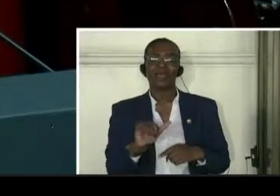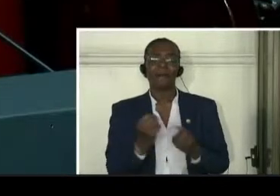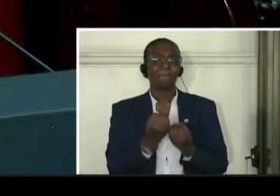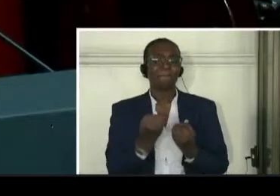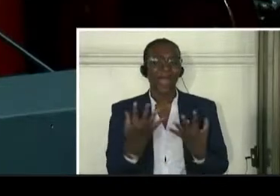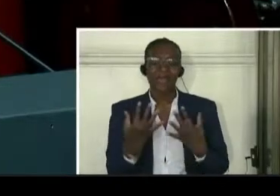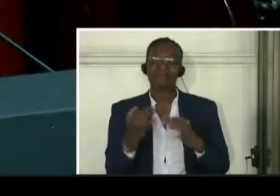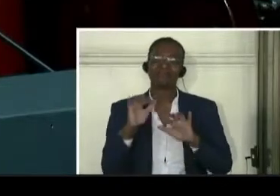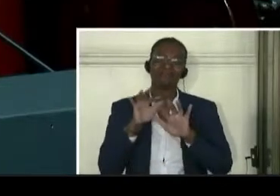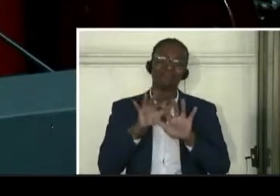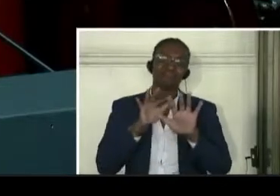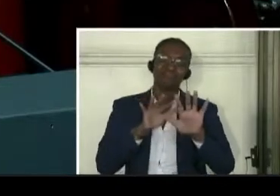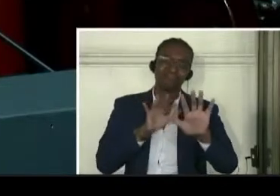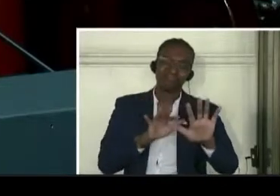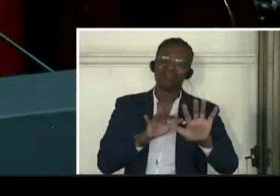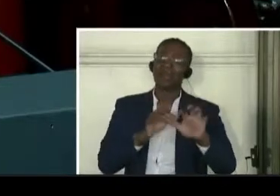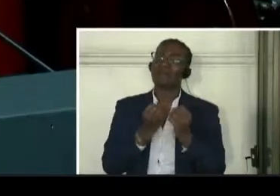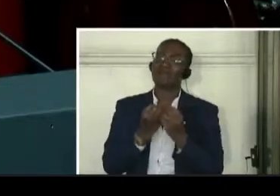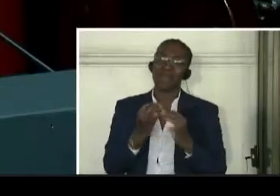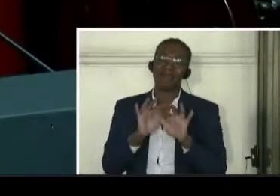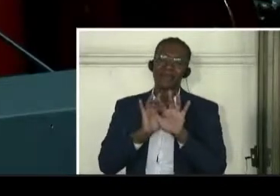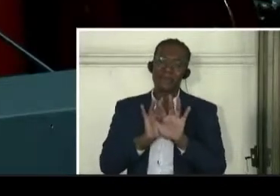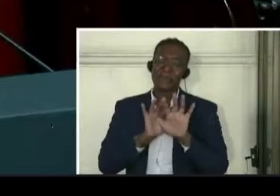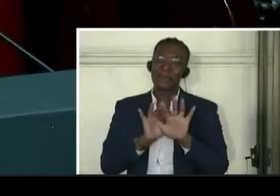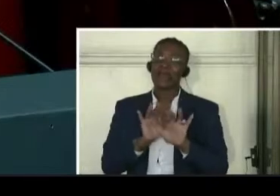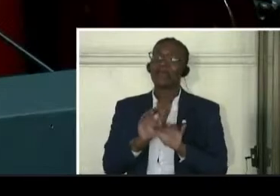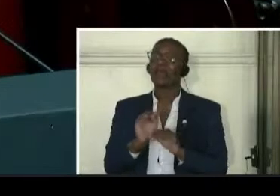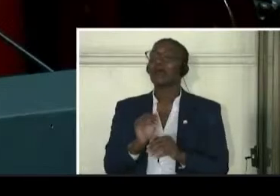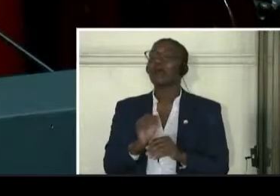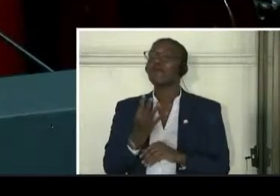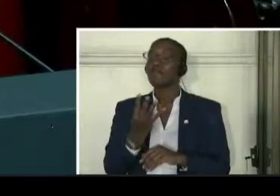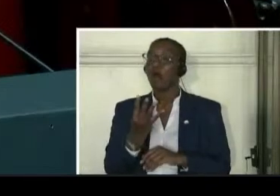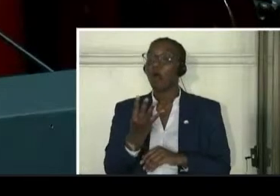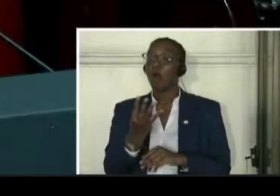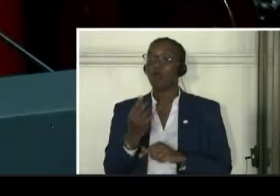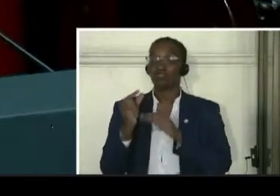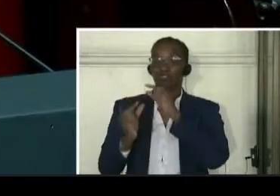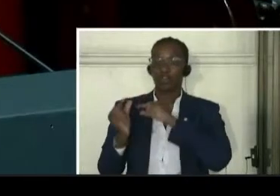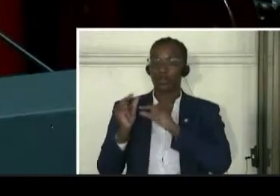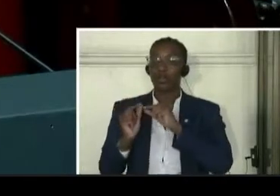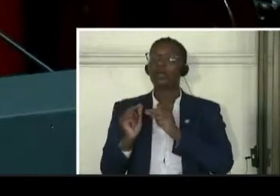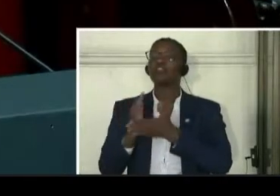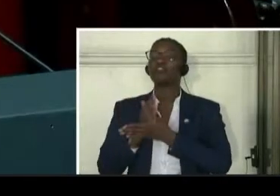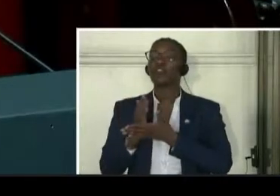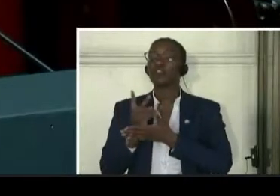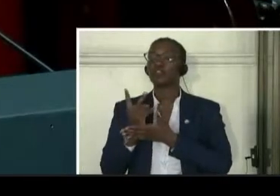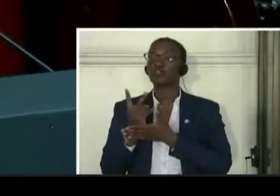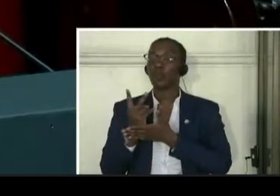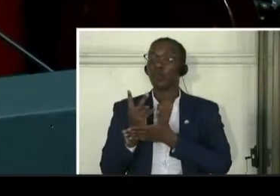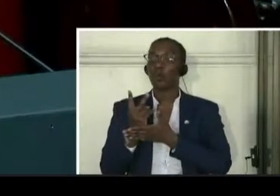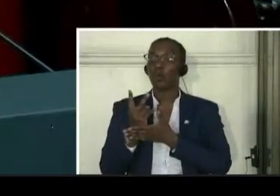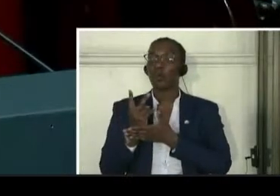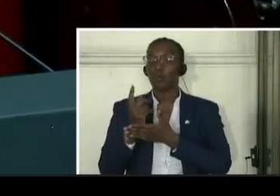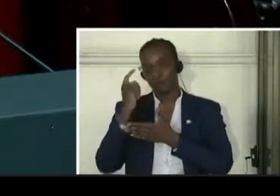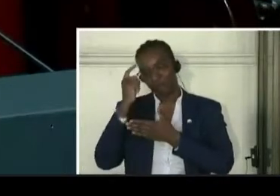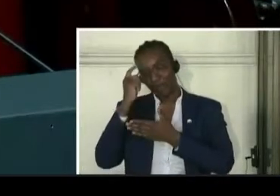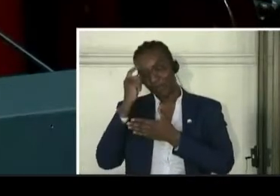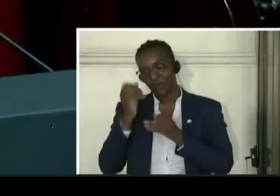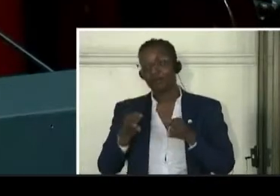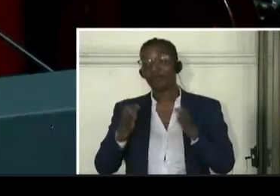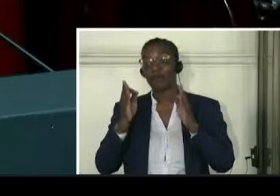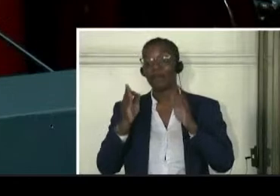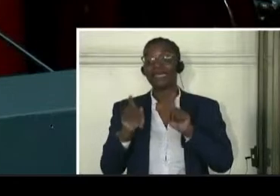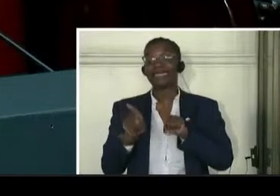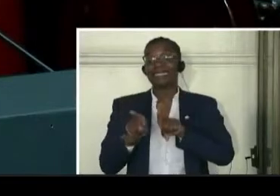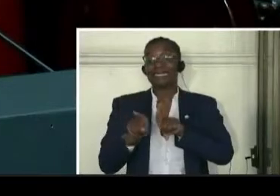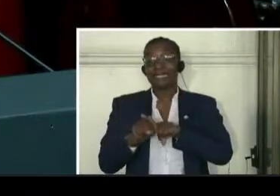housing-related protests that I'm sure you've heard about, there are at least 4 generations sharing a 2-bedroom flat. This is the same